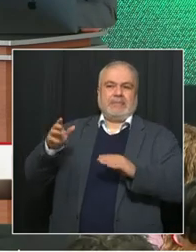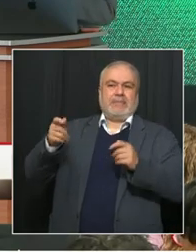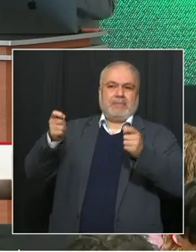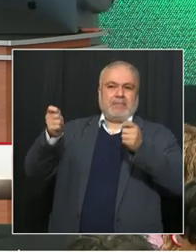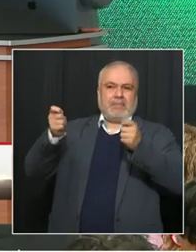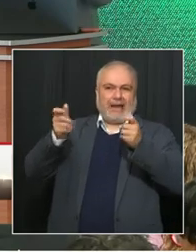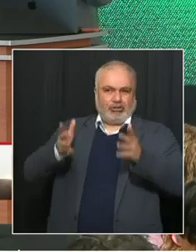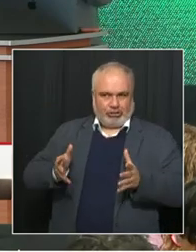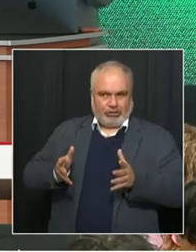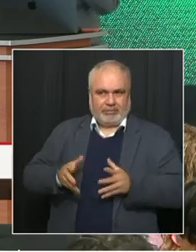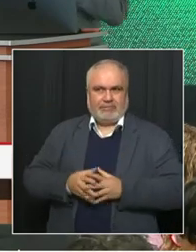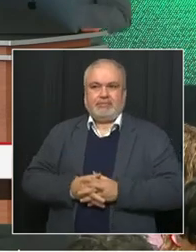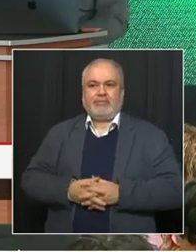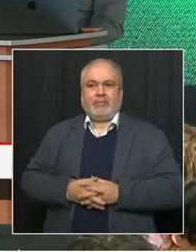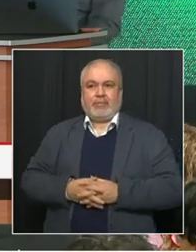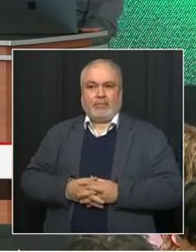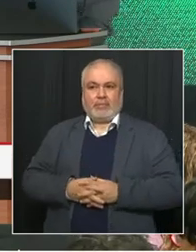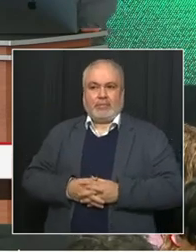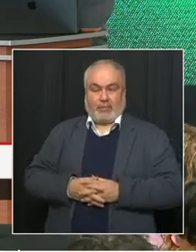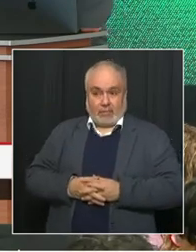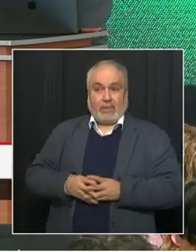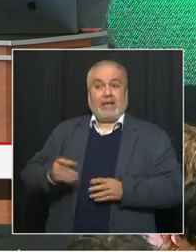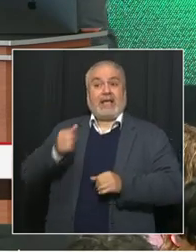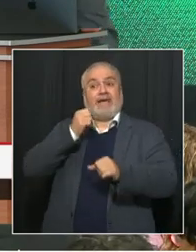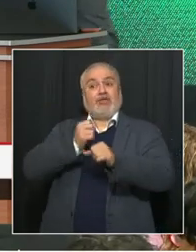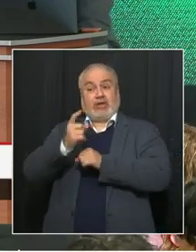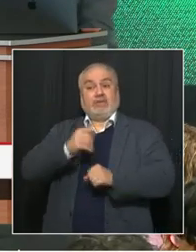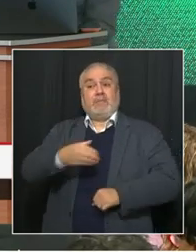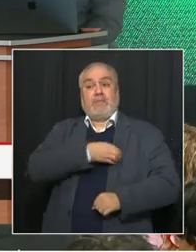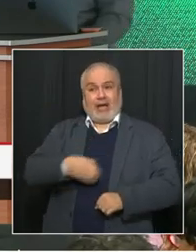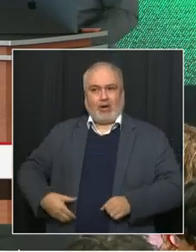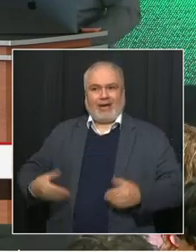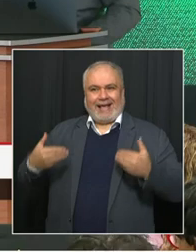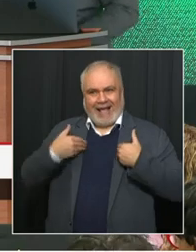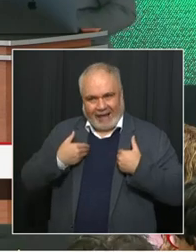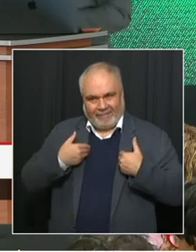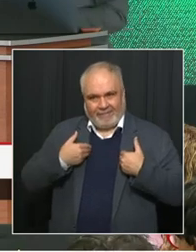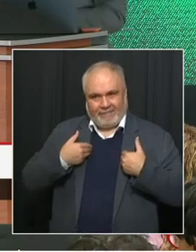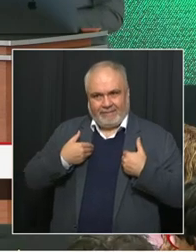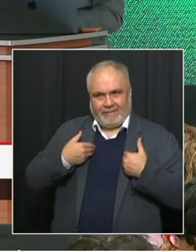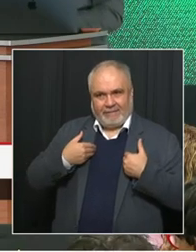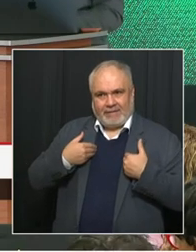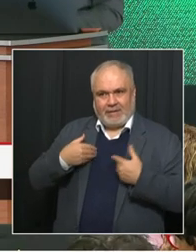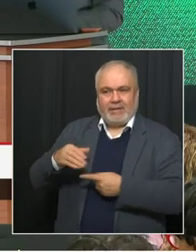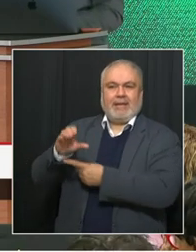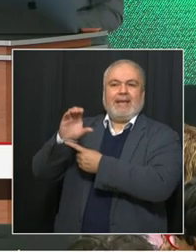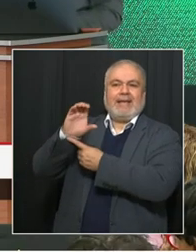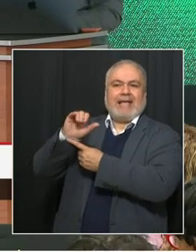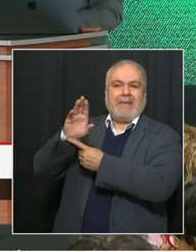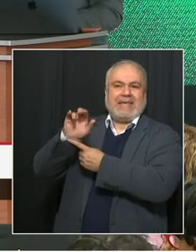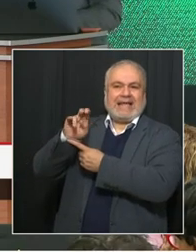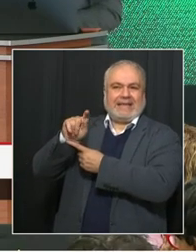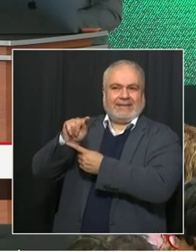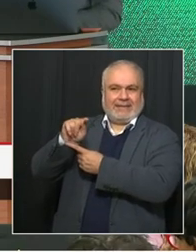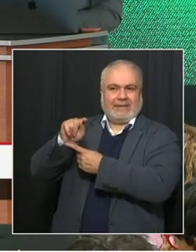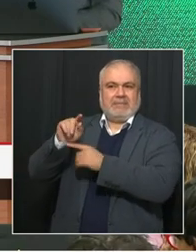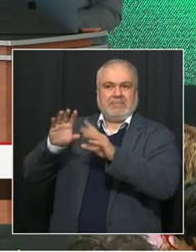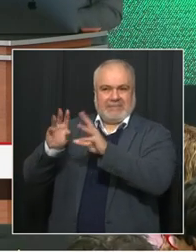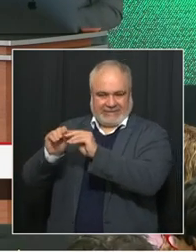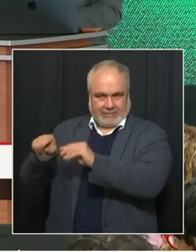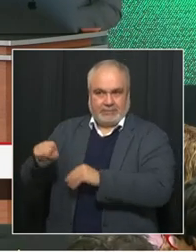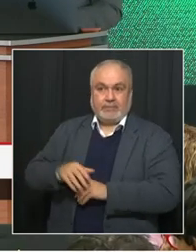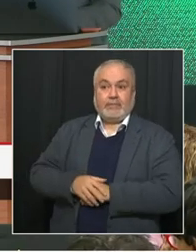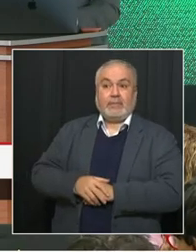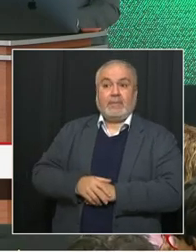book suggestions for her cabinet. This year I went to the cabinet meeting, and a book that she gave her cabinet was called The Anxious